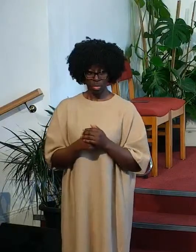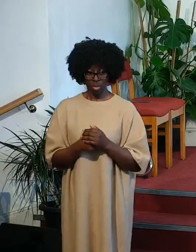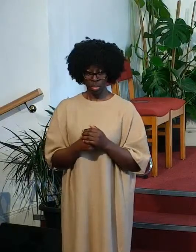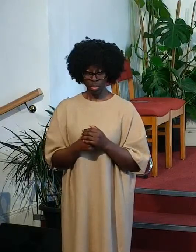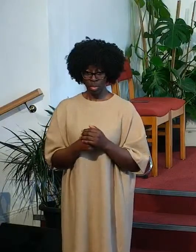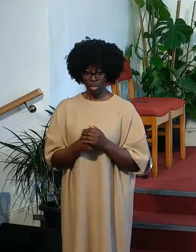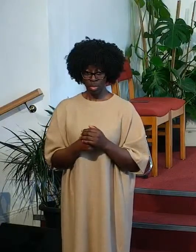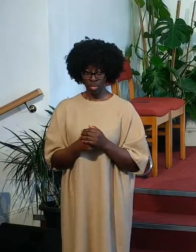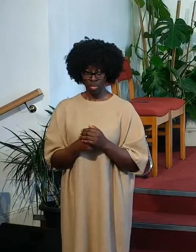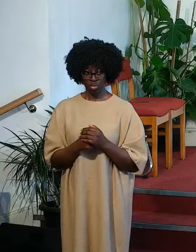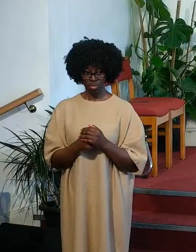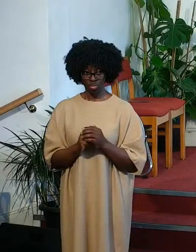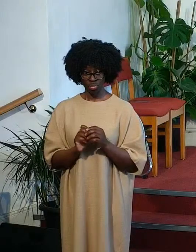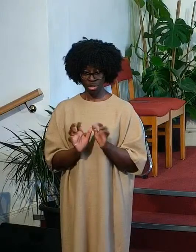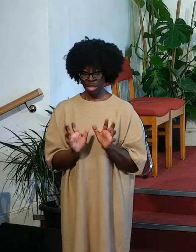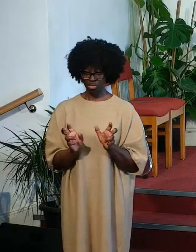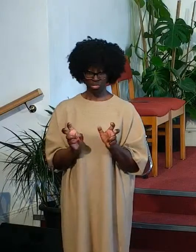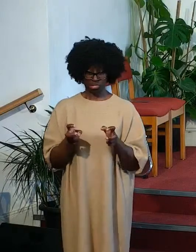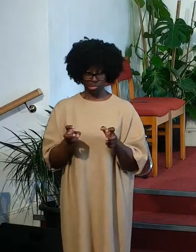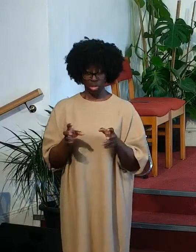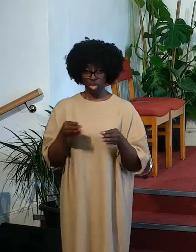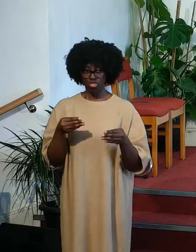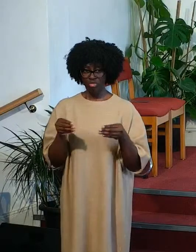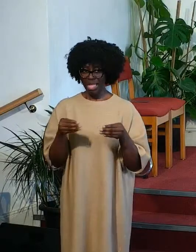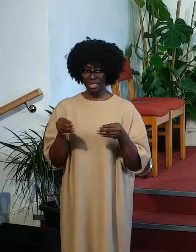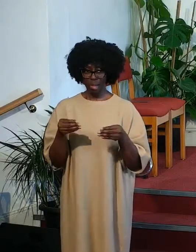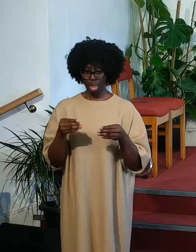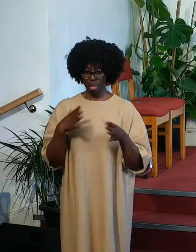They are rigid or inflexible in their behavior.